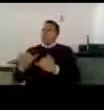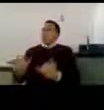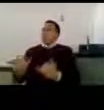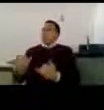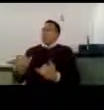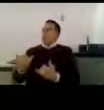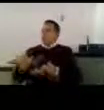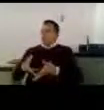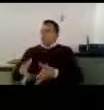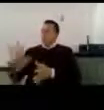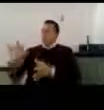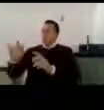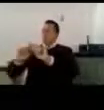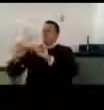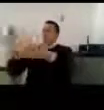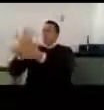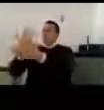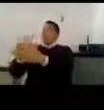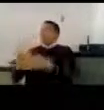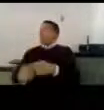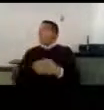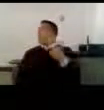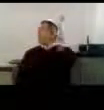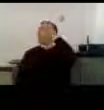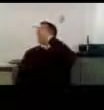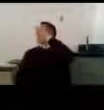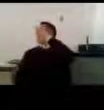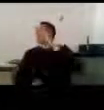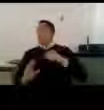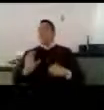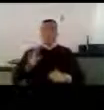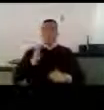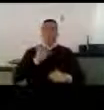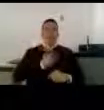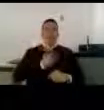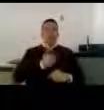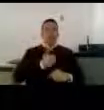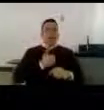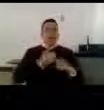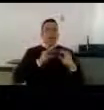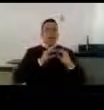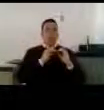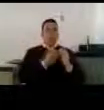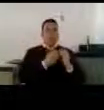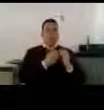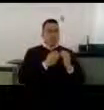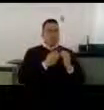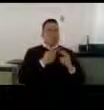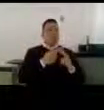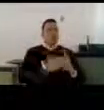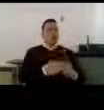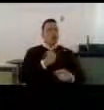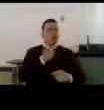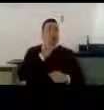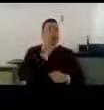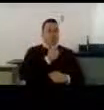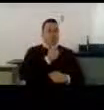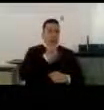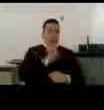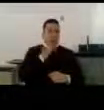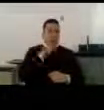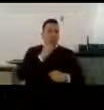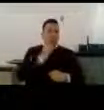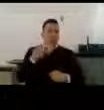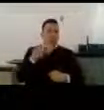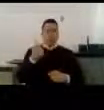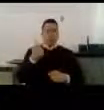Okay. The first thing I want to say is Girls for Gender Equity. That's our organization. I'm so sorry. It's 100% fine. Okay. What